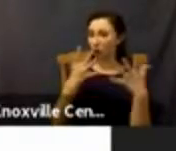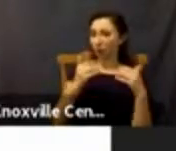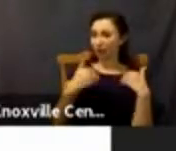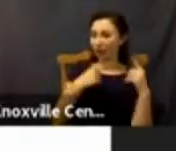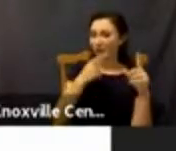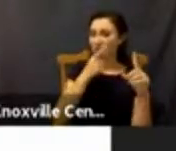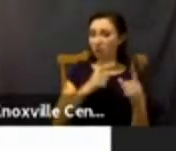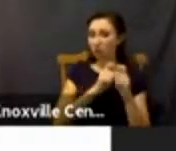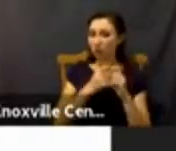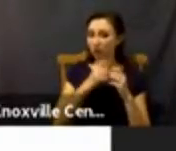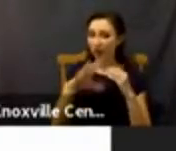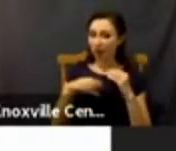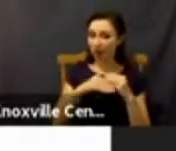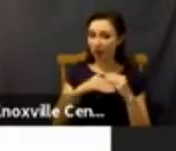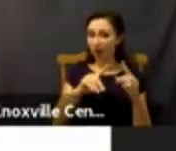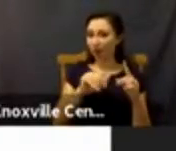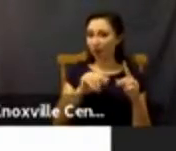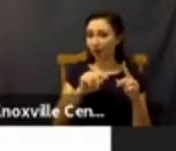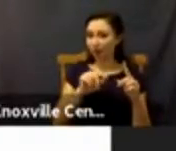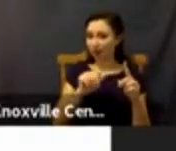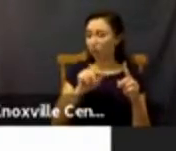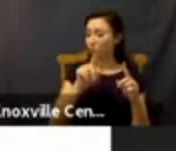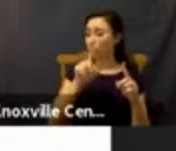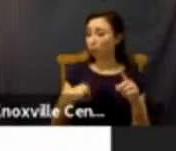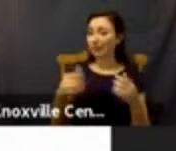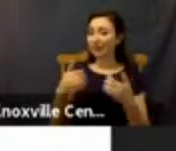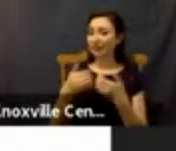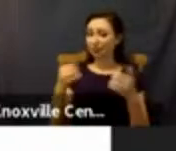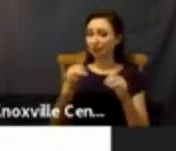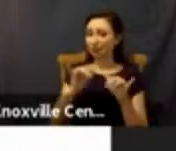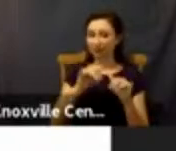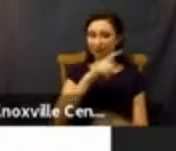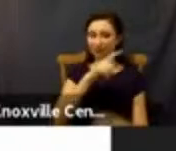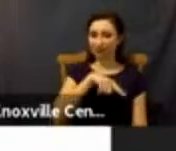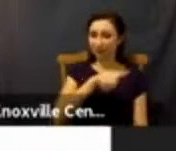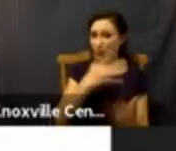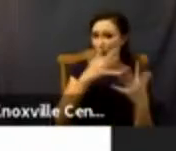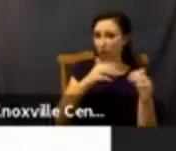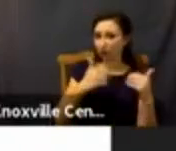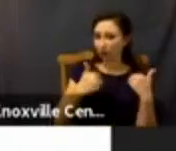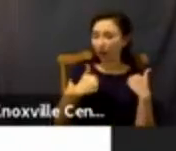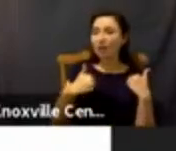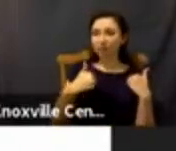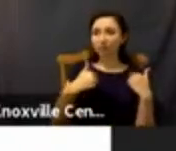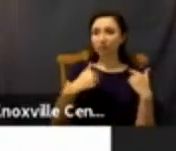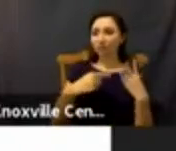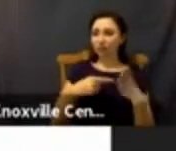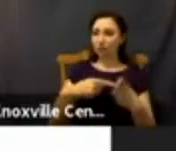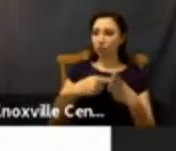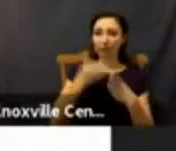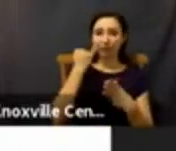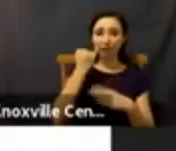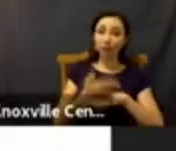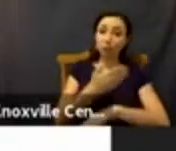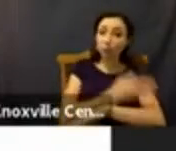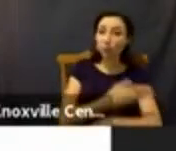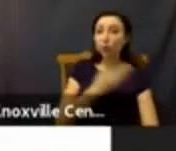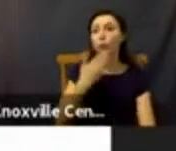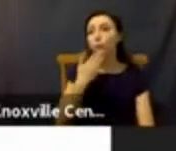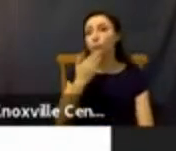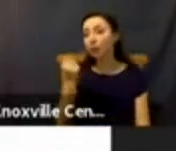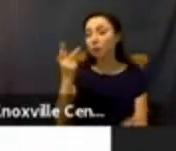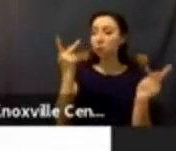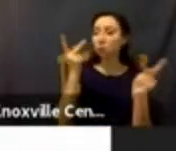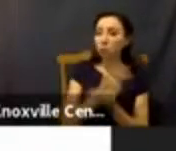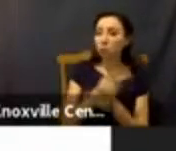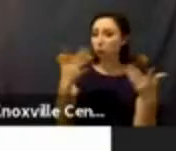and we've added some data to, that give us a picture of whether it's getting worse or getting better or staying the same in our